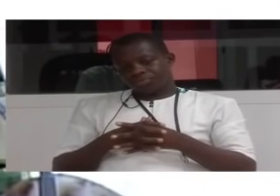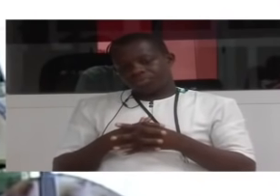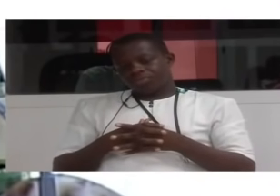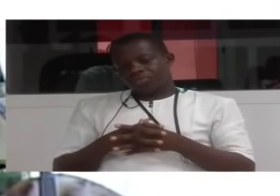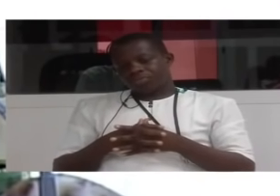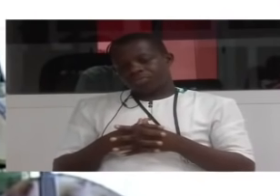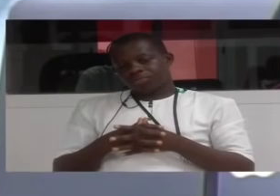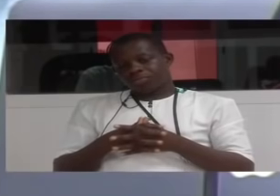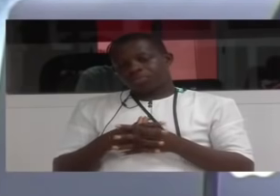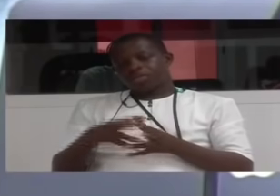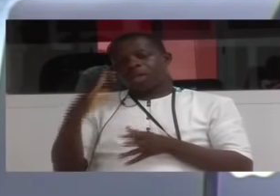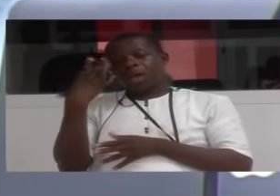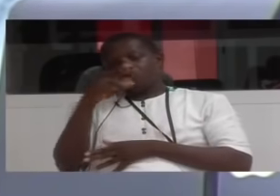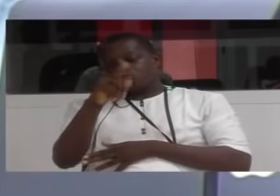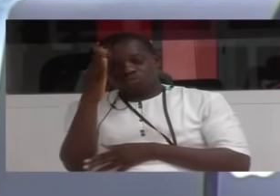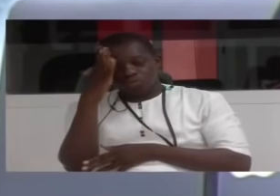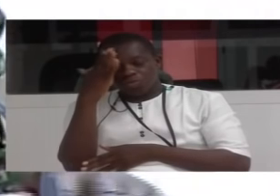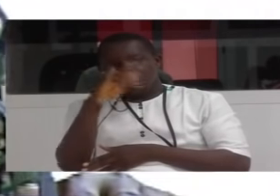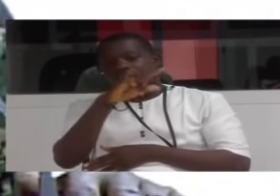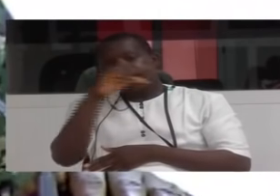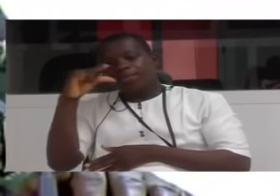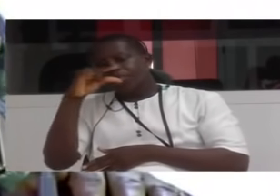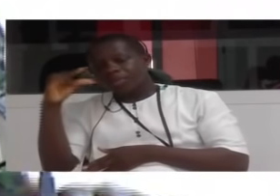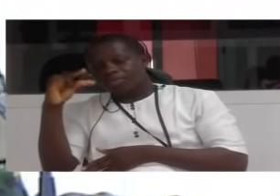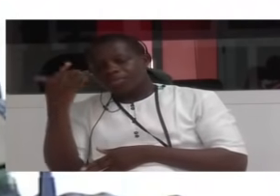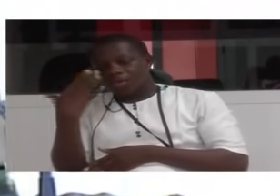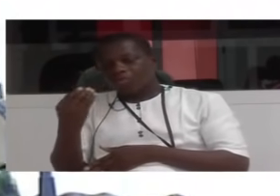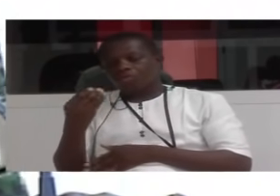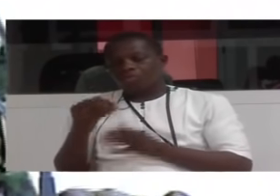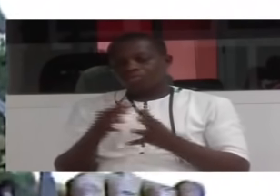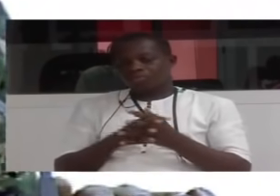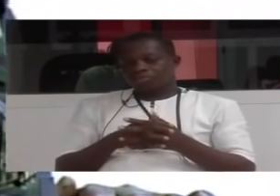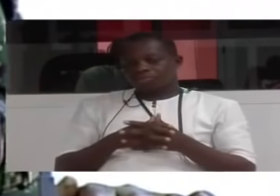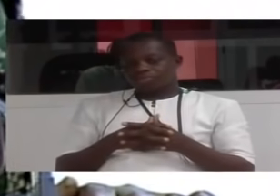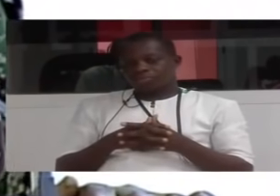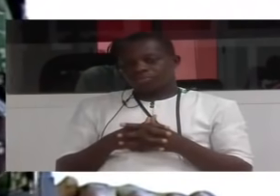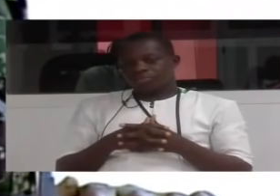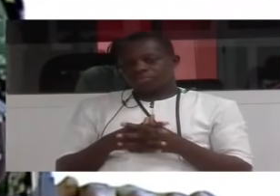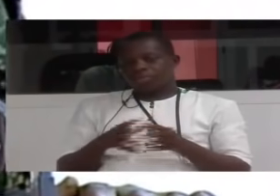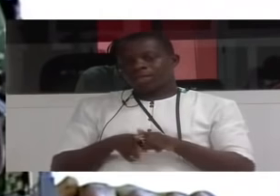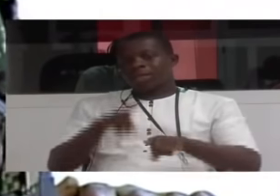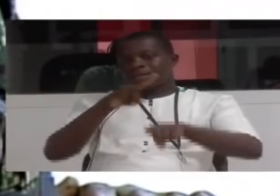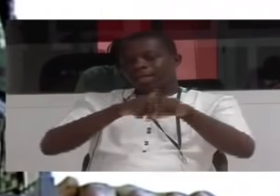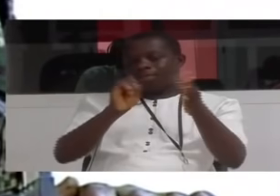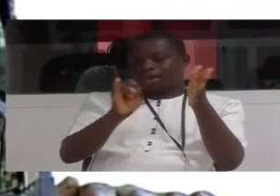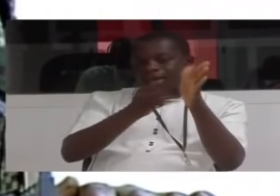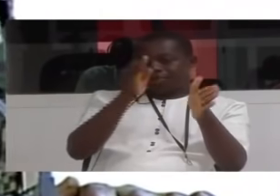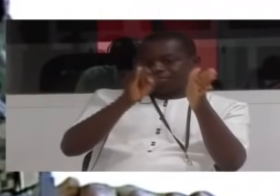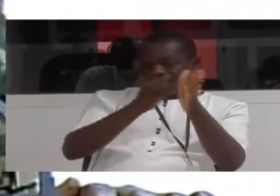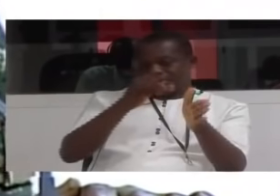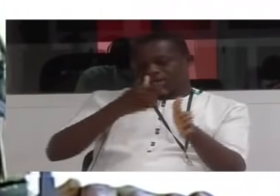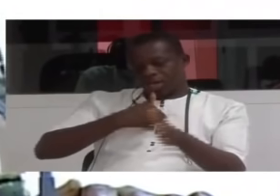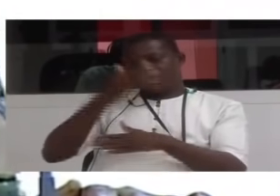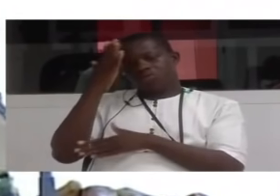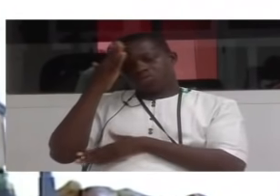did you come to learn about their names? Naka nga xamé seen tour yi nak? Time investigation bi la xam seen